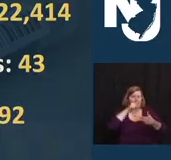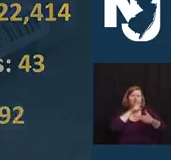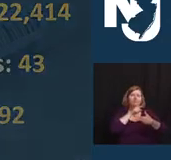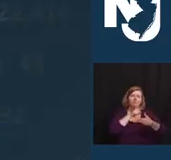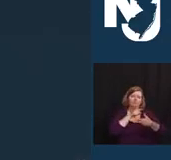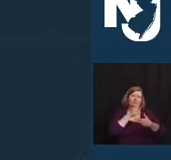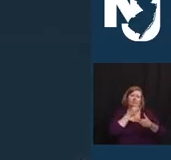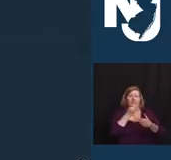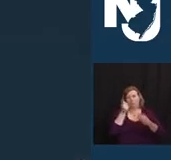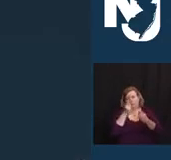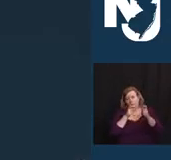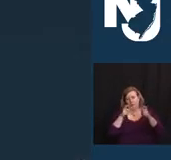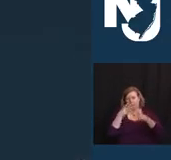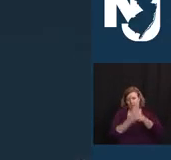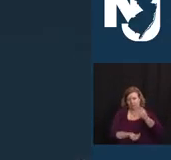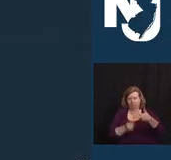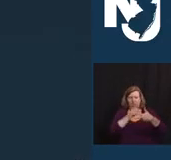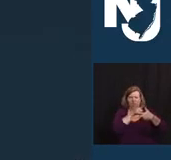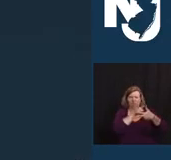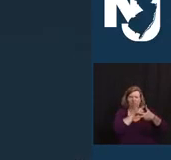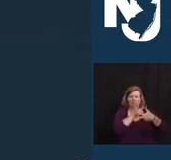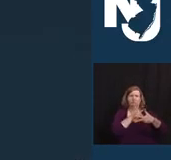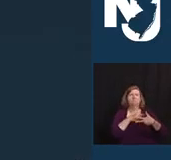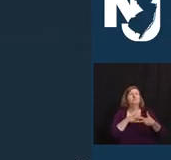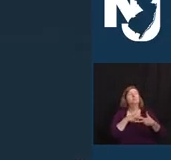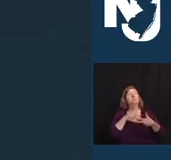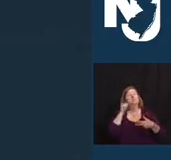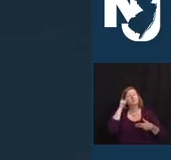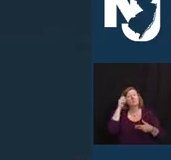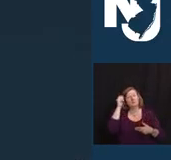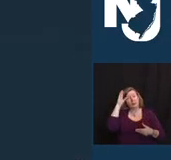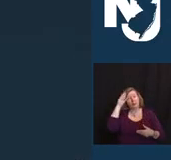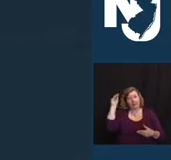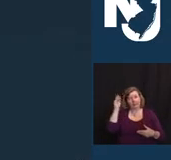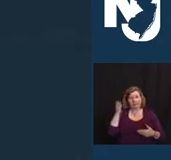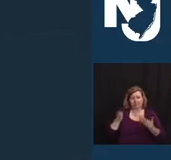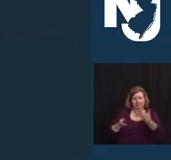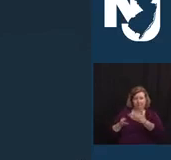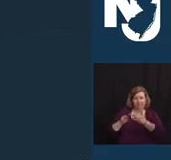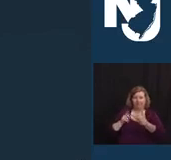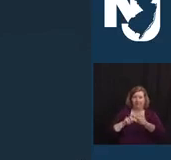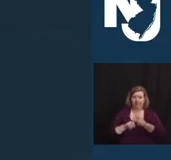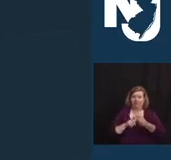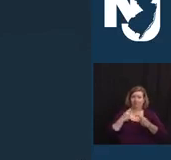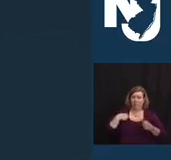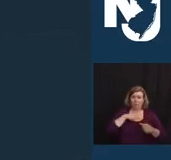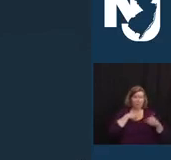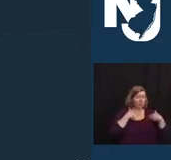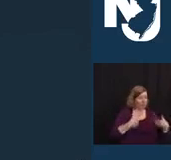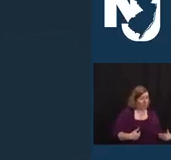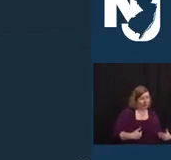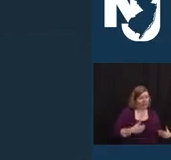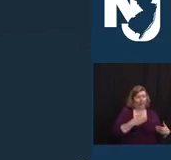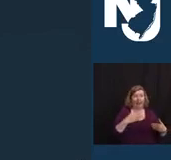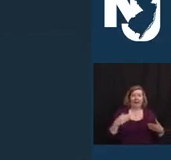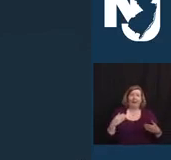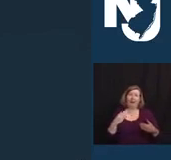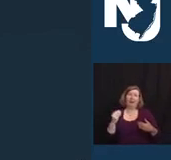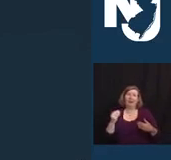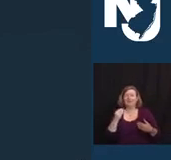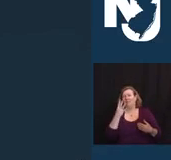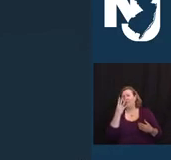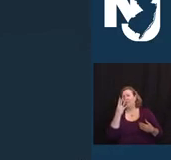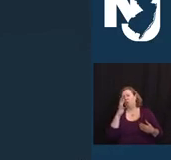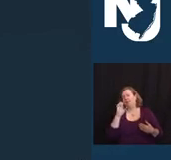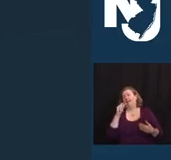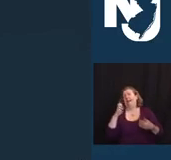lost. First up, we remember this guy, a friend to human and four-legged creatures, Dr.